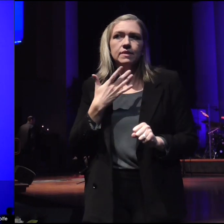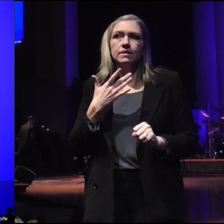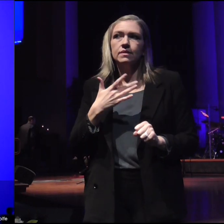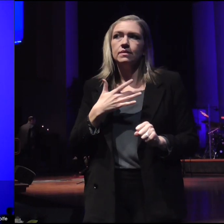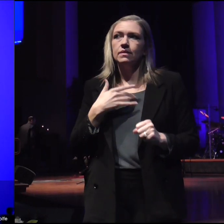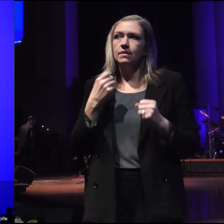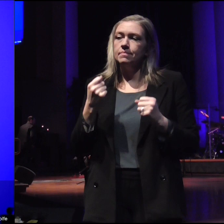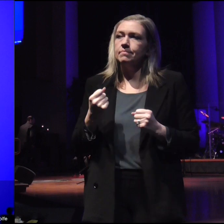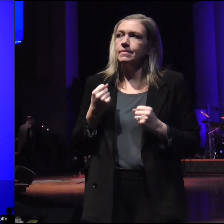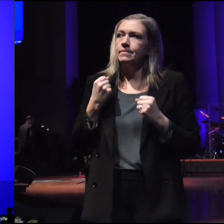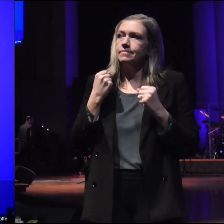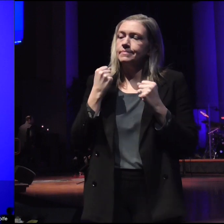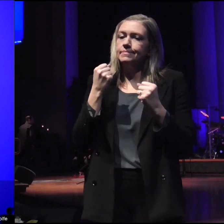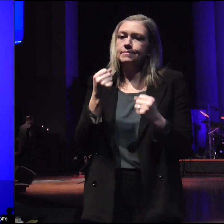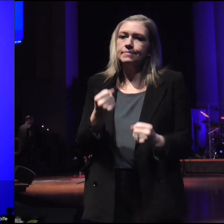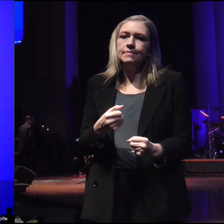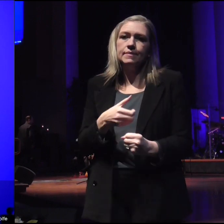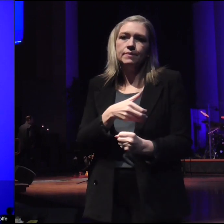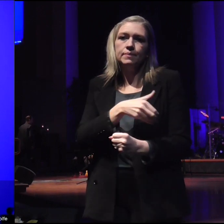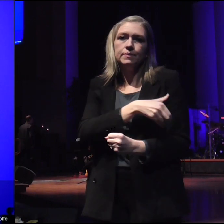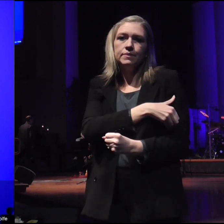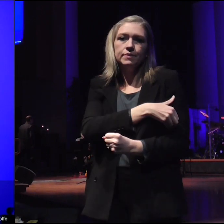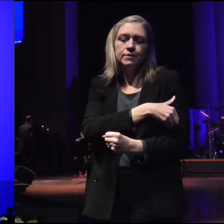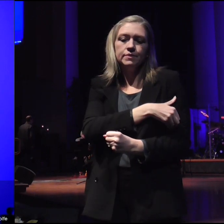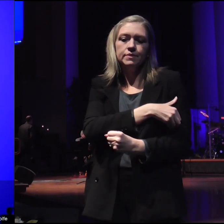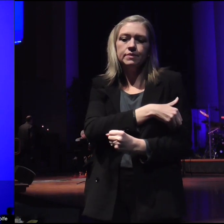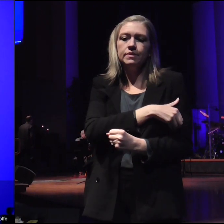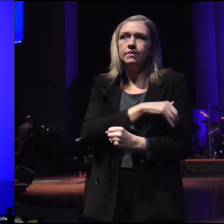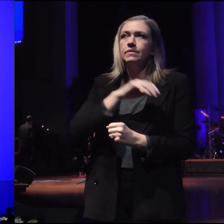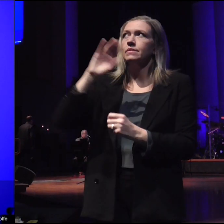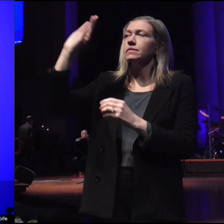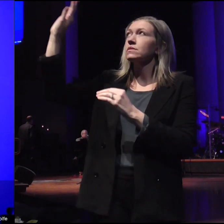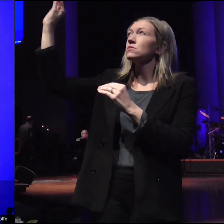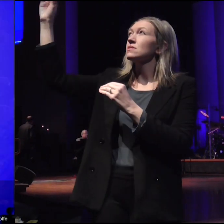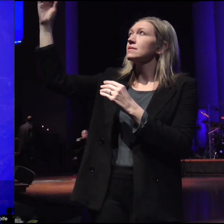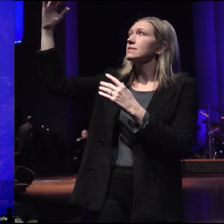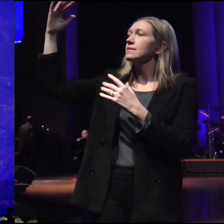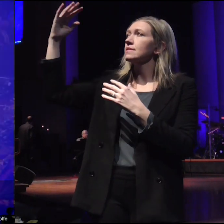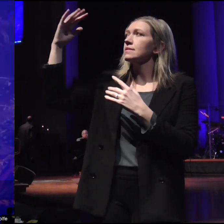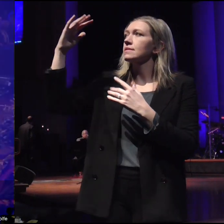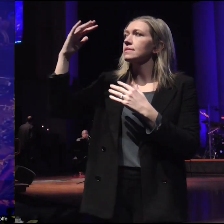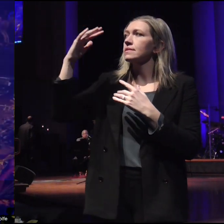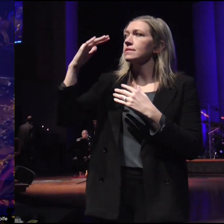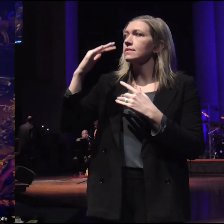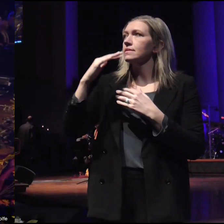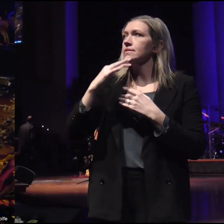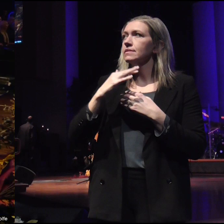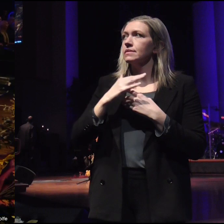can feel the mighty power and the